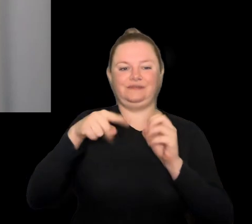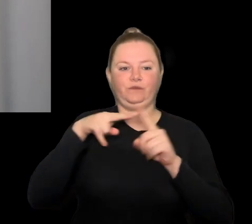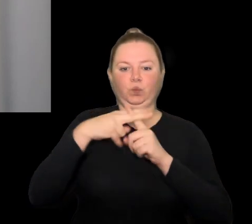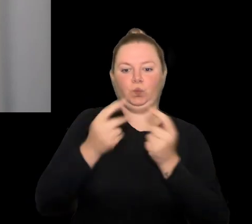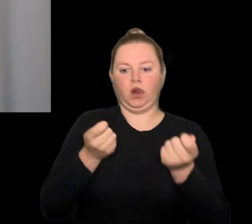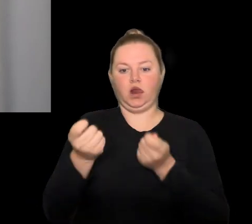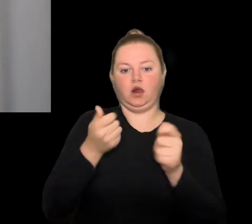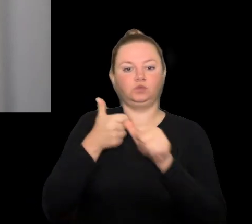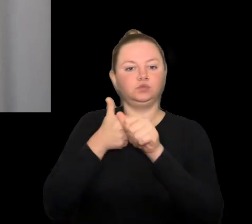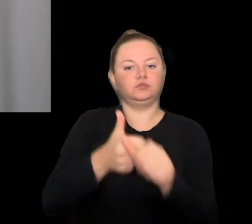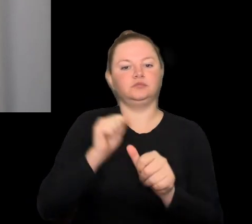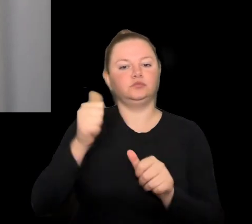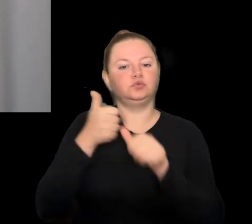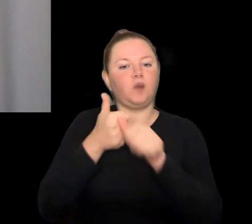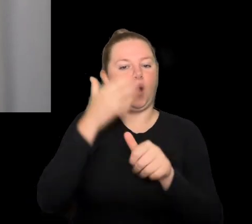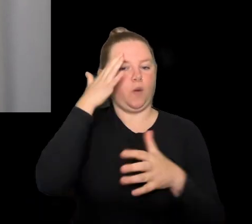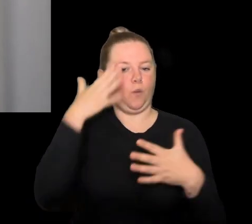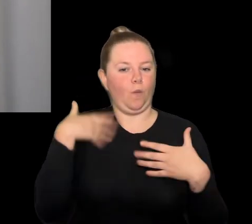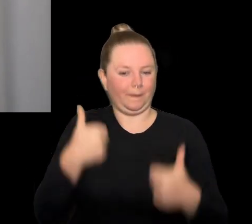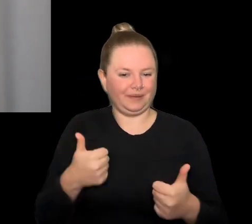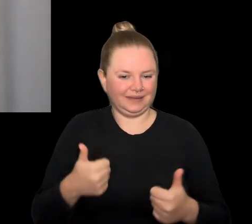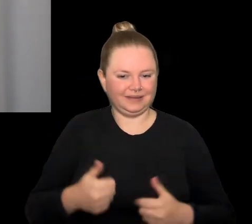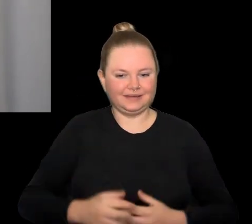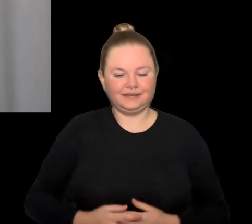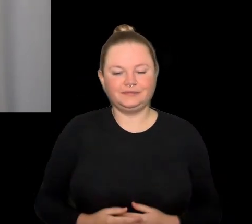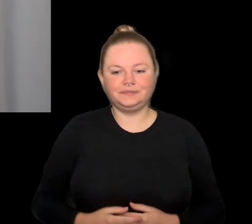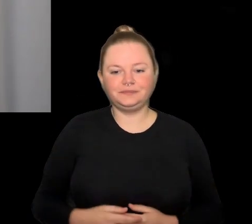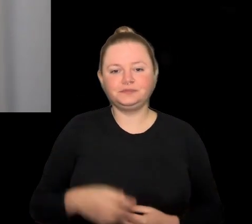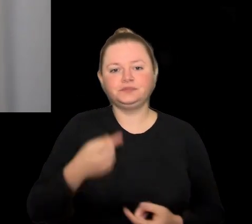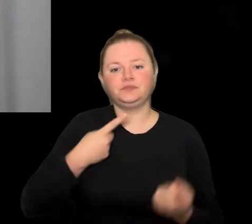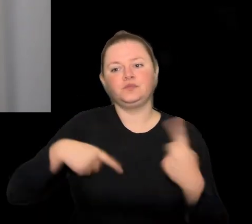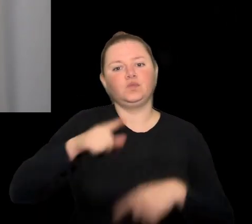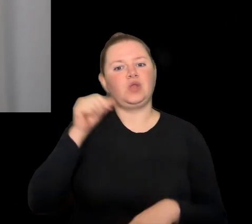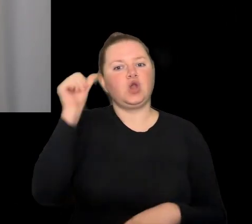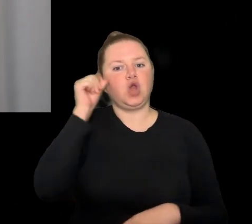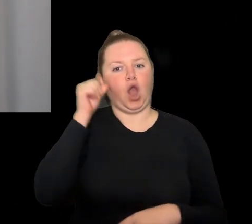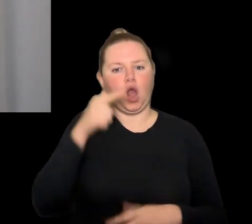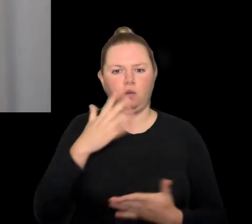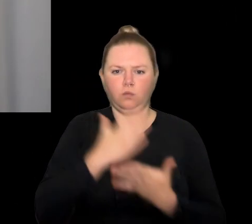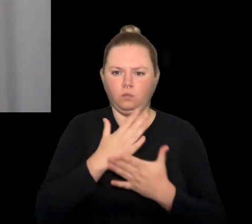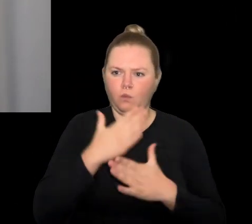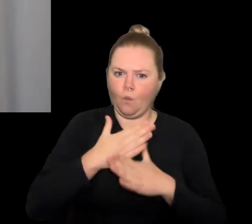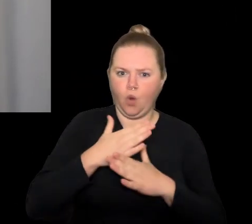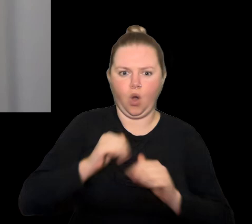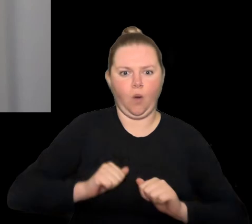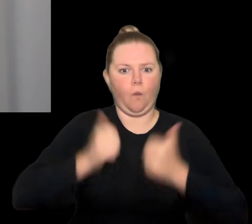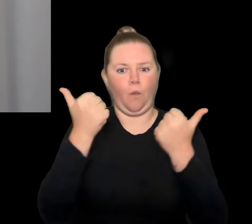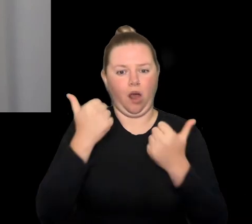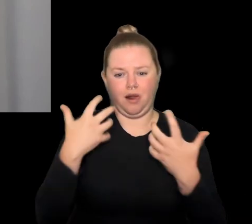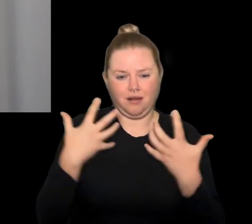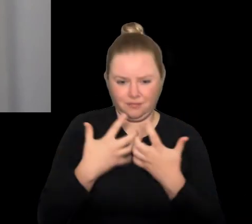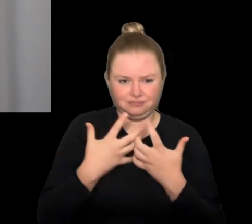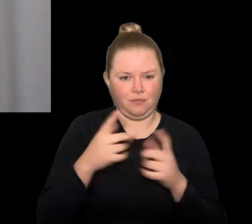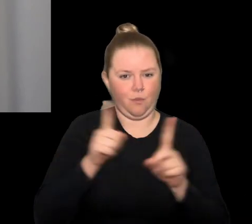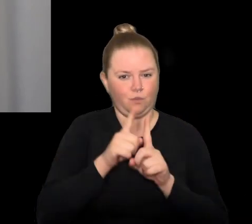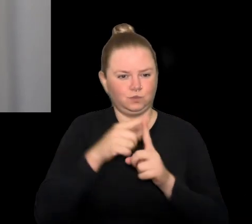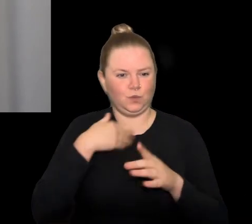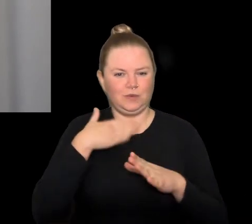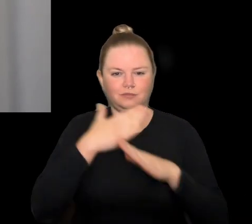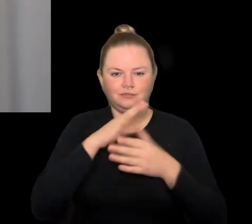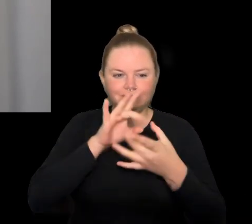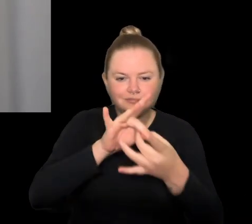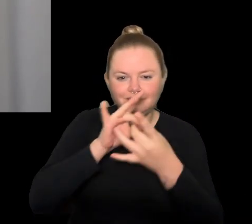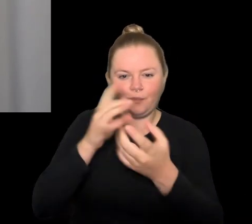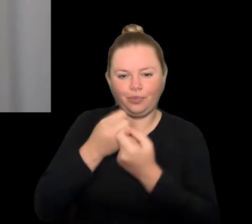creativity as a tool to support their mental well-being, and we know that that's been working really well. We've also managed to engage with